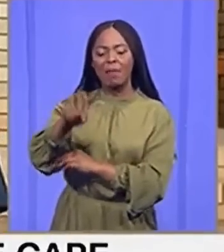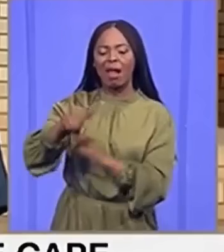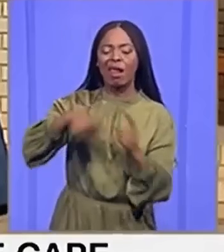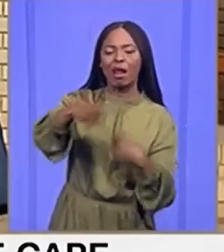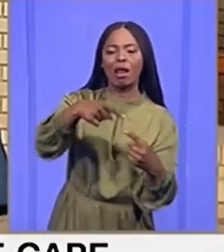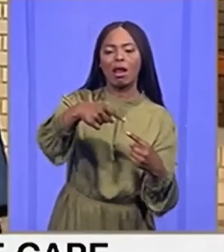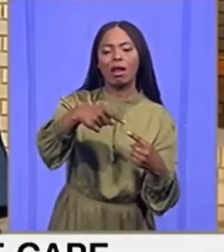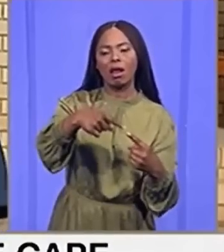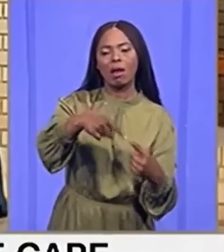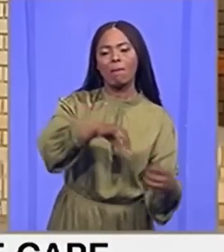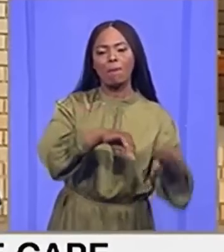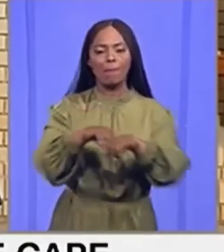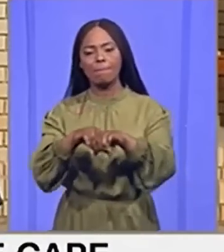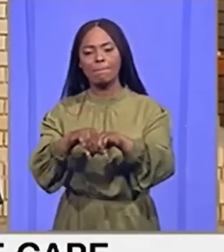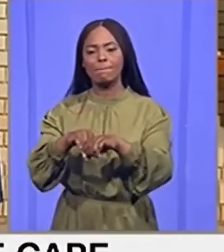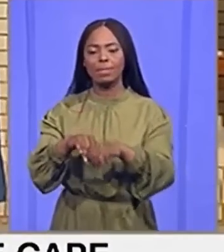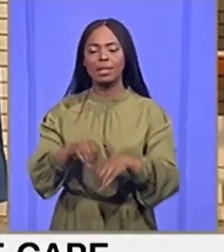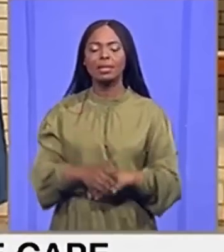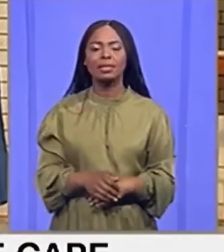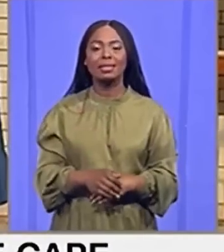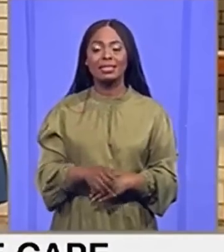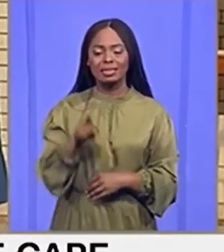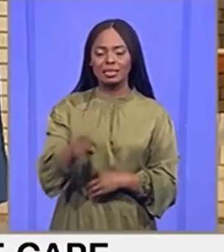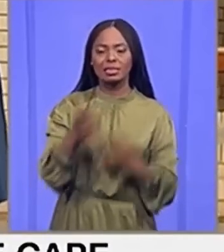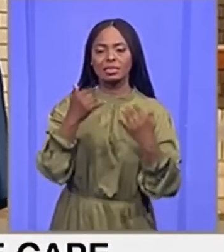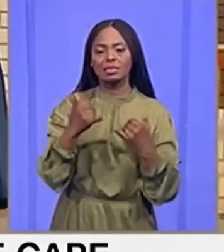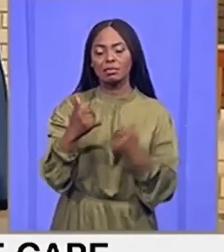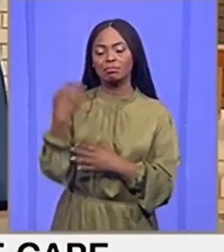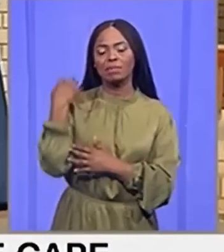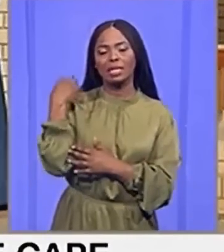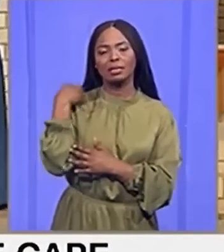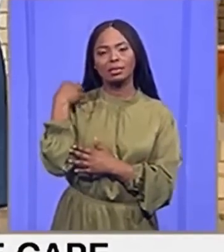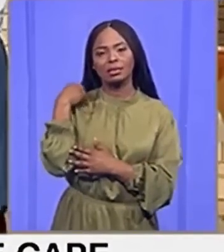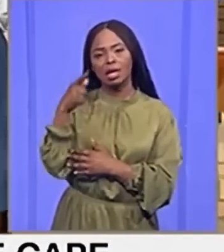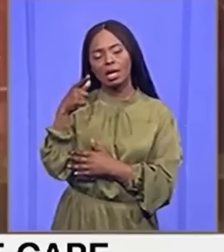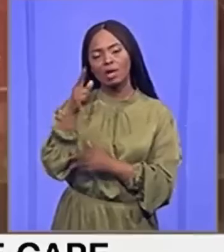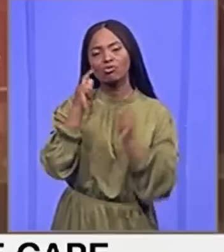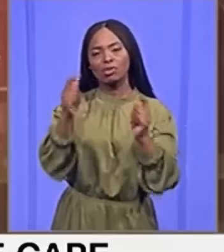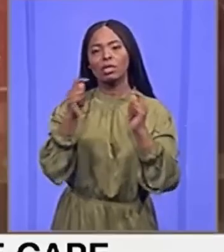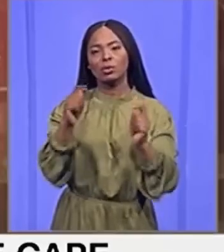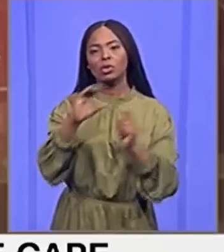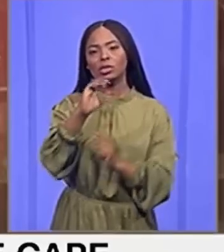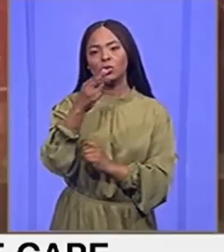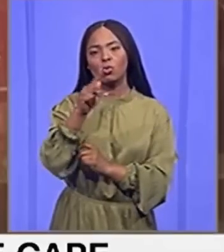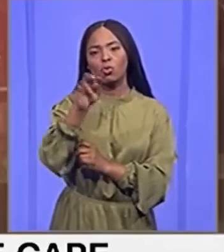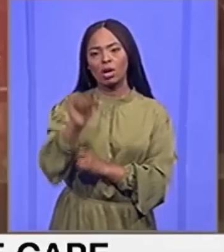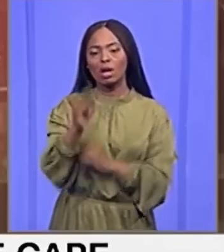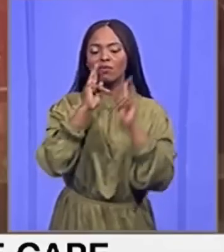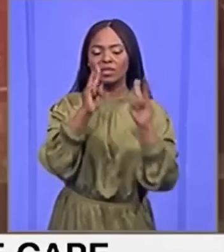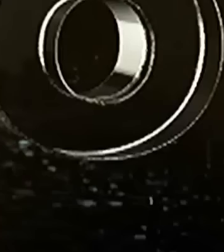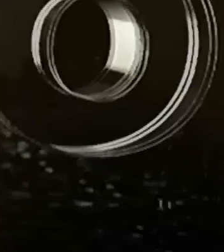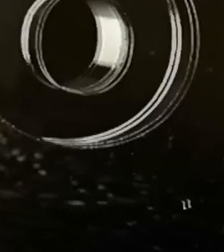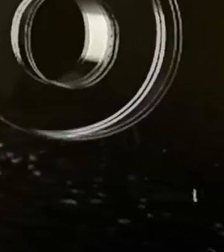la taolo ya mebila le ntse le etsa diphuputso. Tebello ke hore letona la dipalangwang Sendiswe Chikunga le tla etela malapa ha morao bekeng